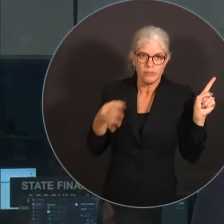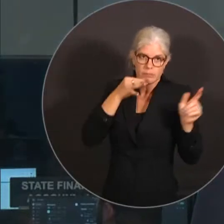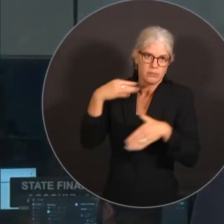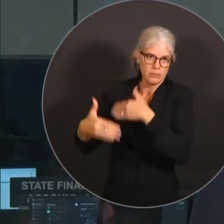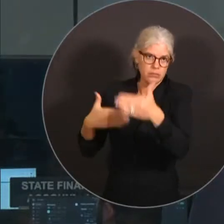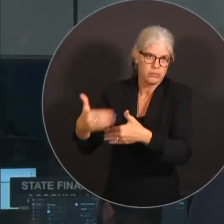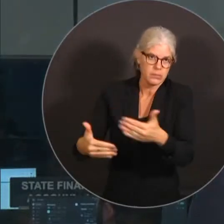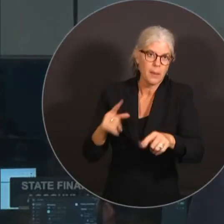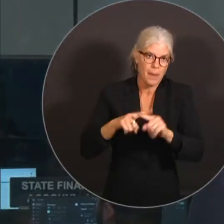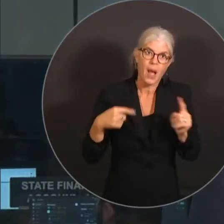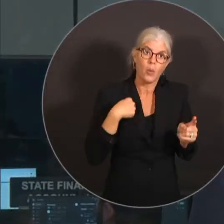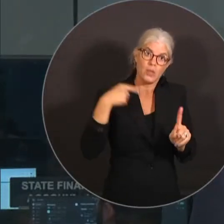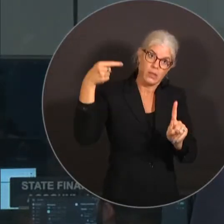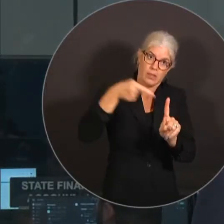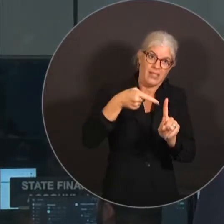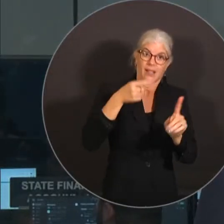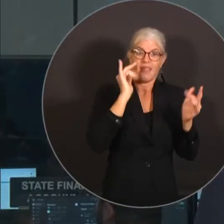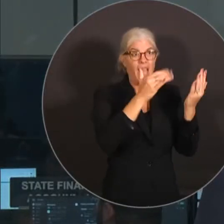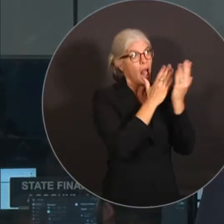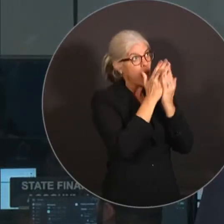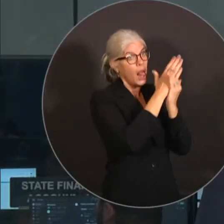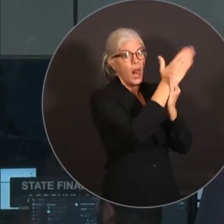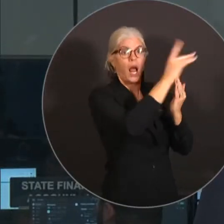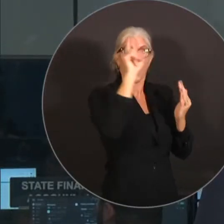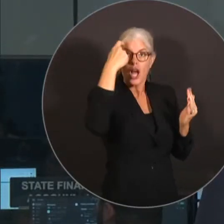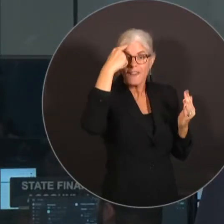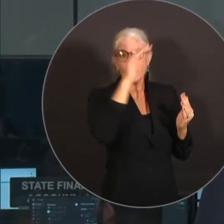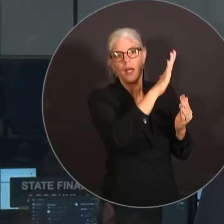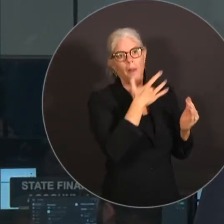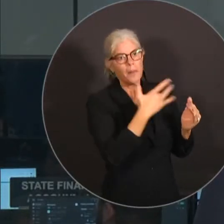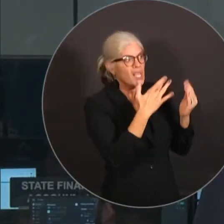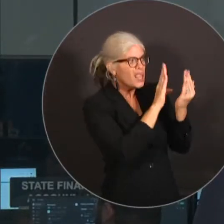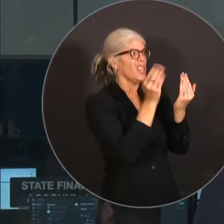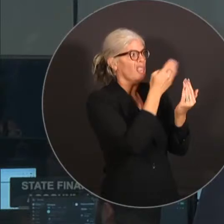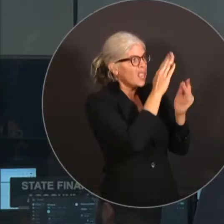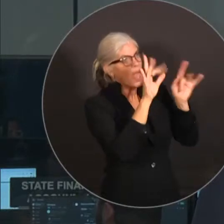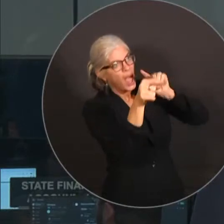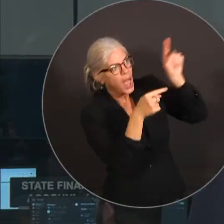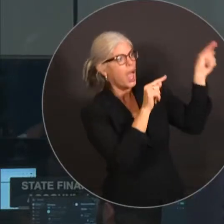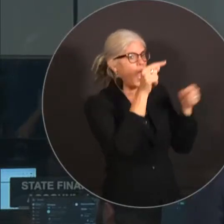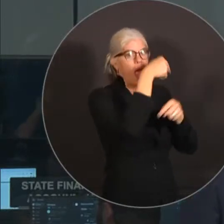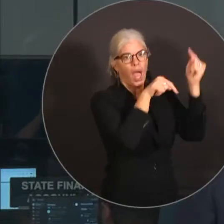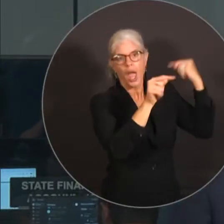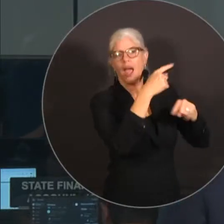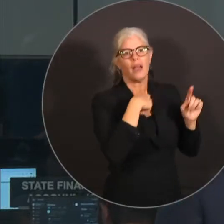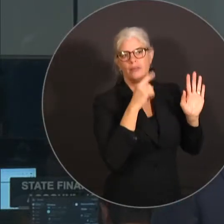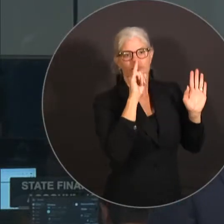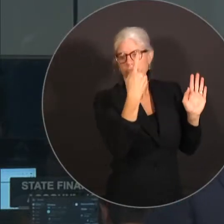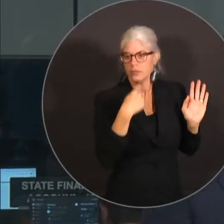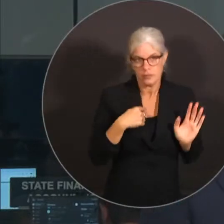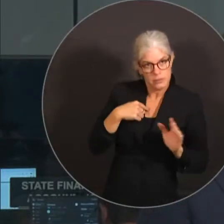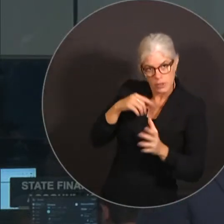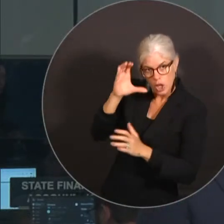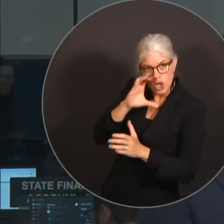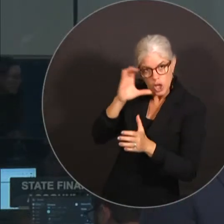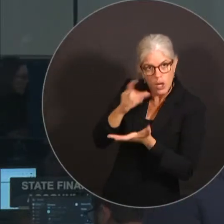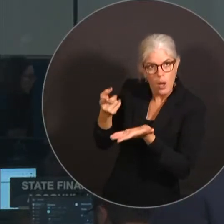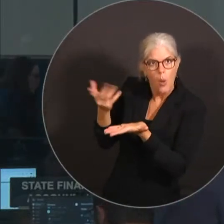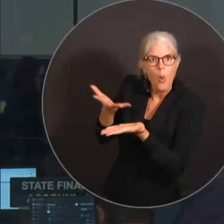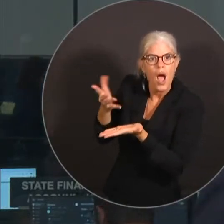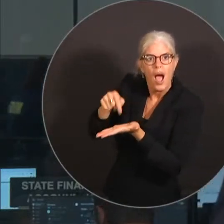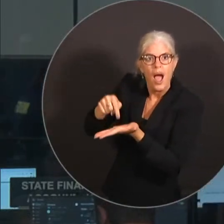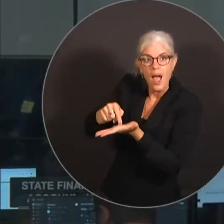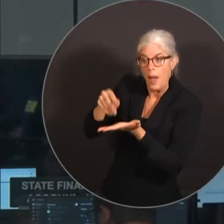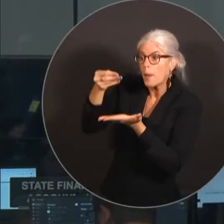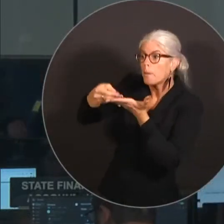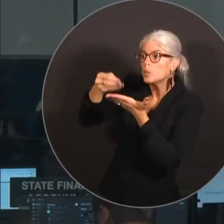through the bureaucracy. So we're going to look at the incentive-ish program, and we're going to also look at bringing in mutual aid from other states. Well,